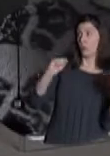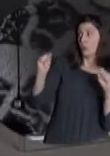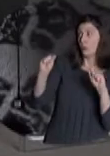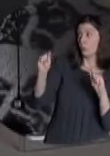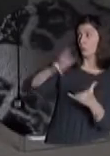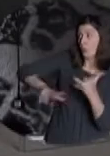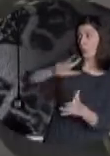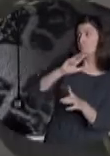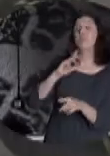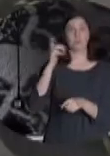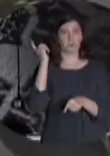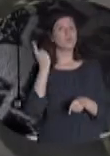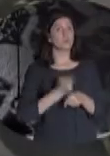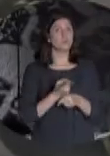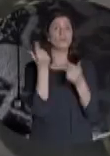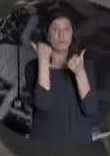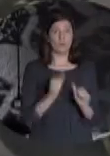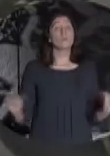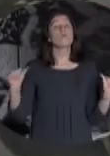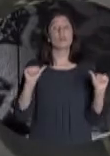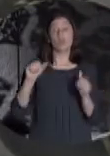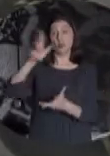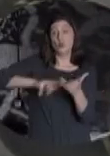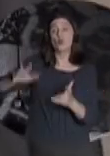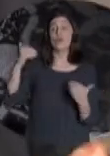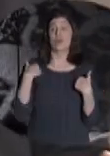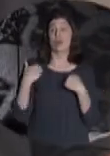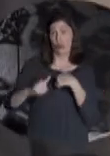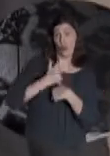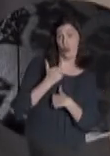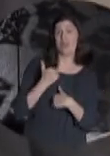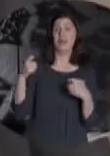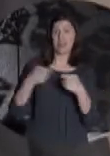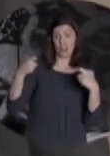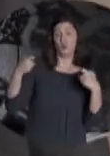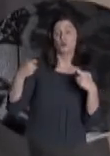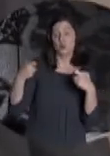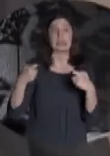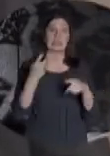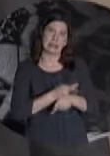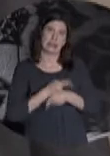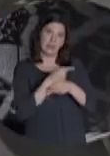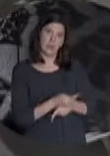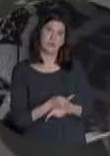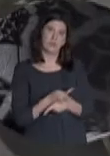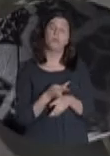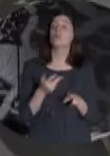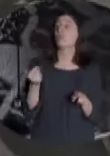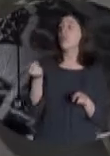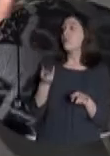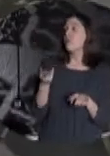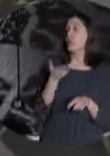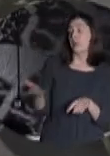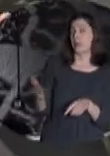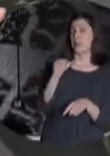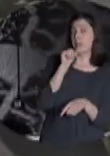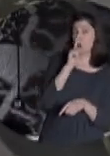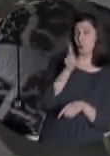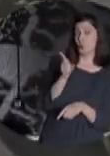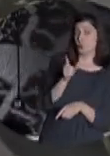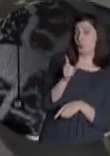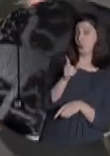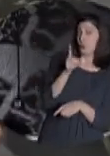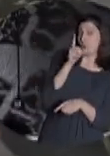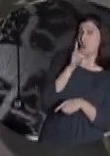absolutely. Anytime you have that, those storms, those highly charged storms, there's a threat of electrocution. There's a couple things that I don't know if they're myths or not, so